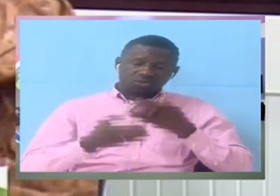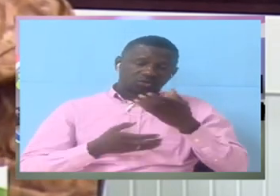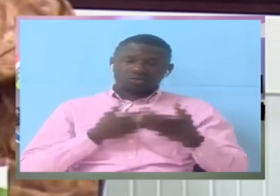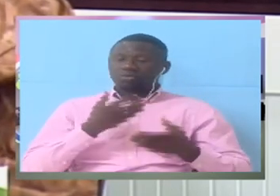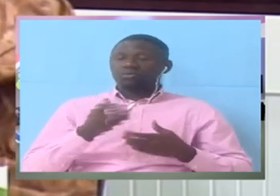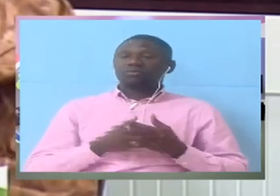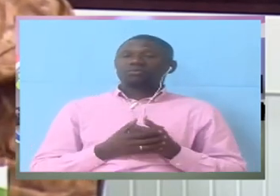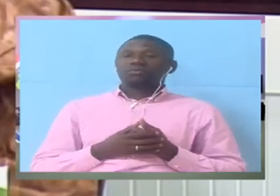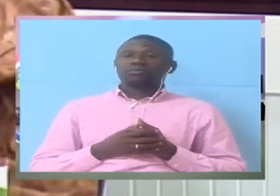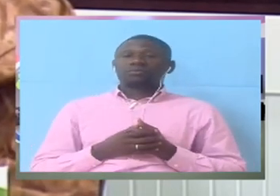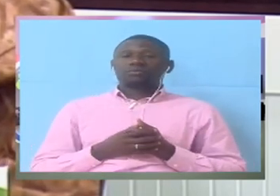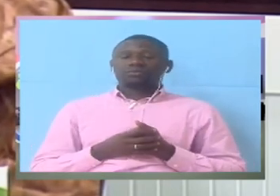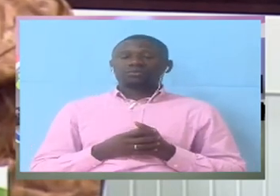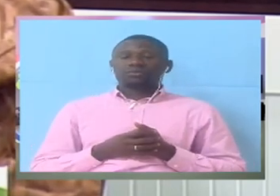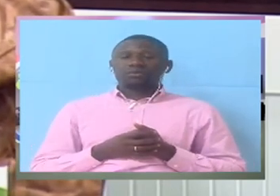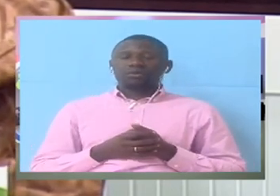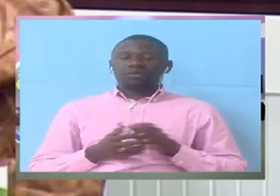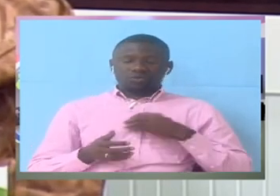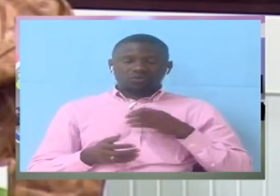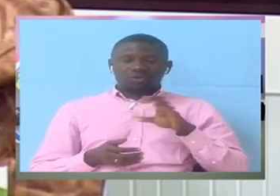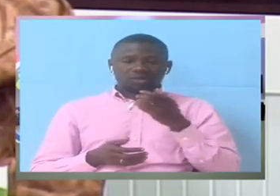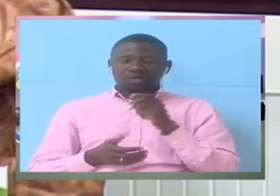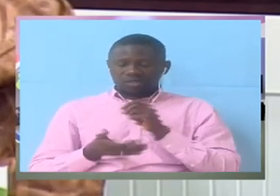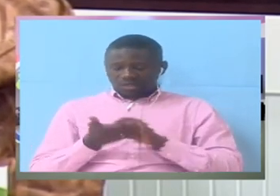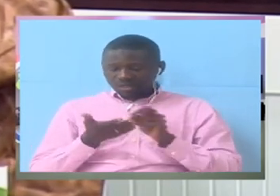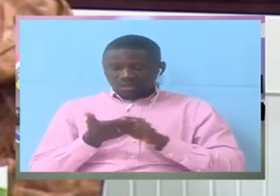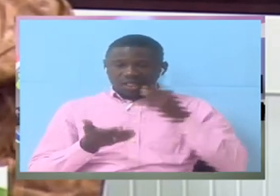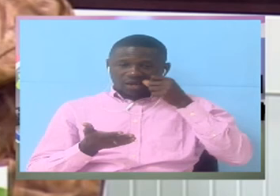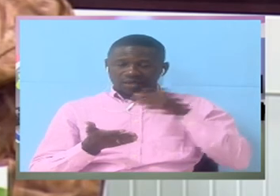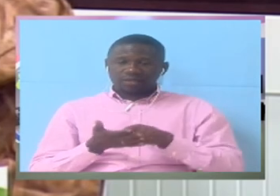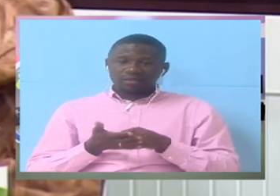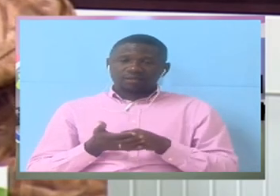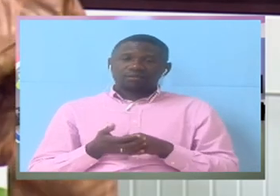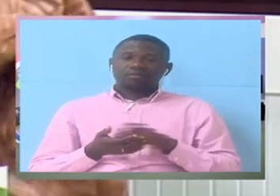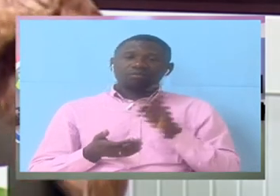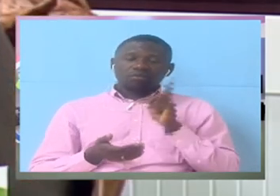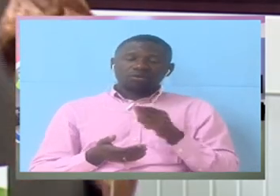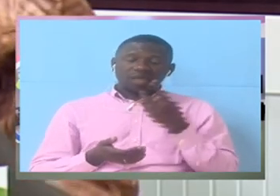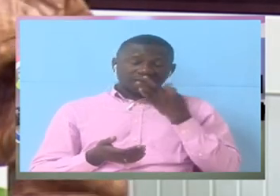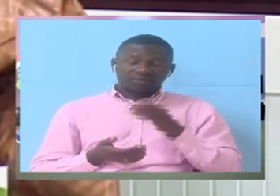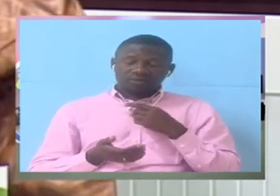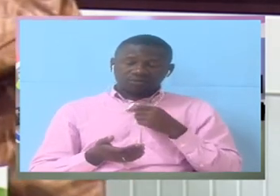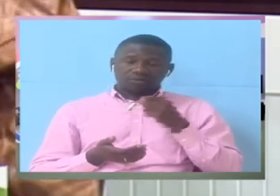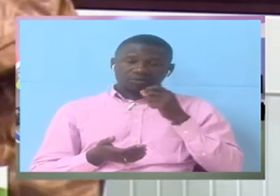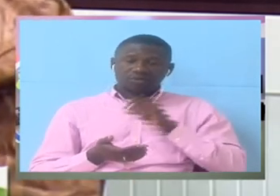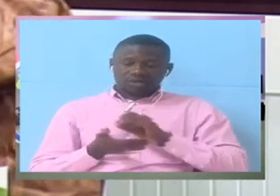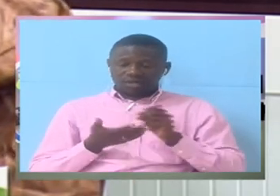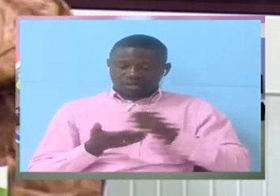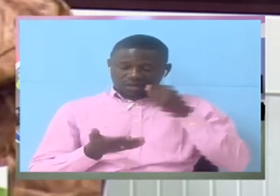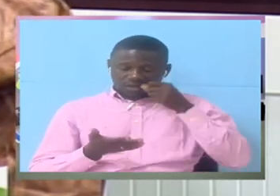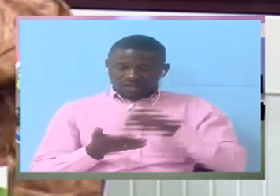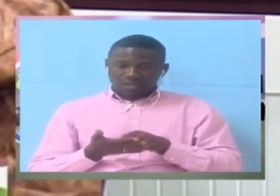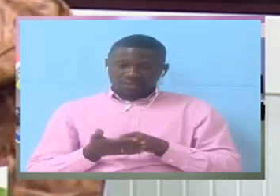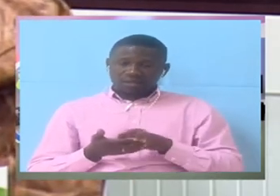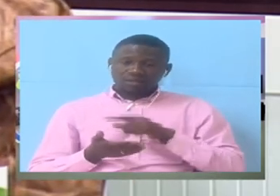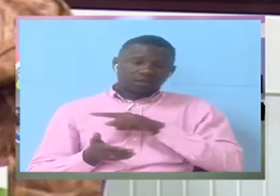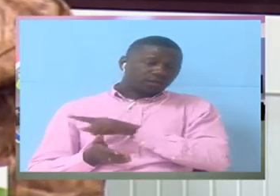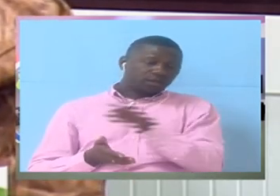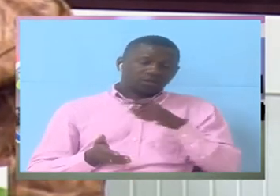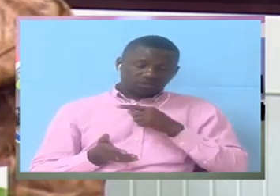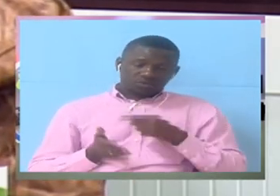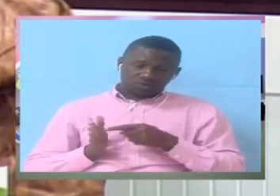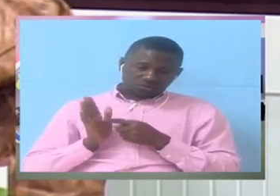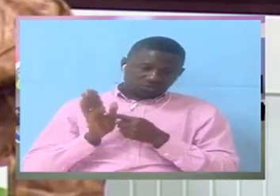And you can write later. And you can also write a letter. And when you write a